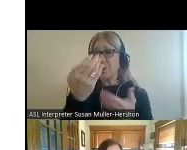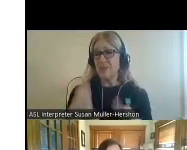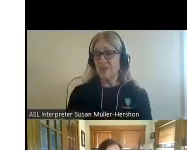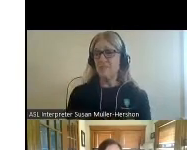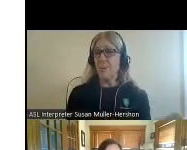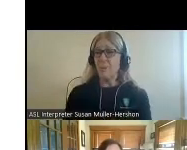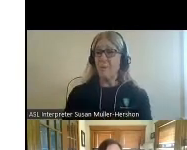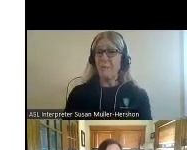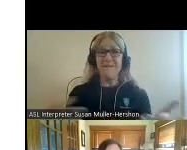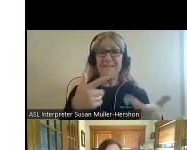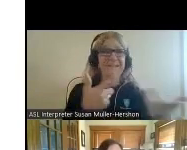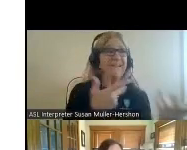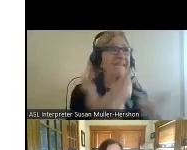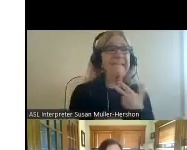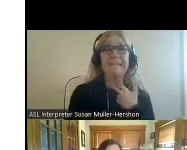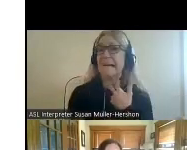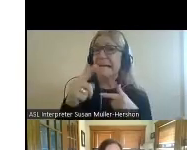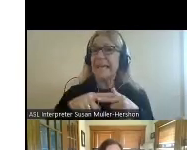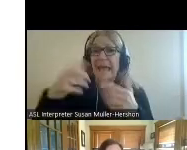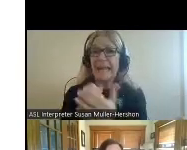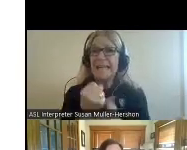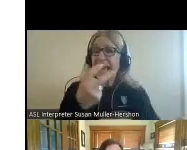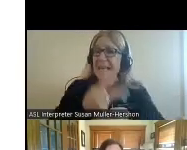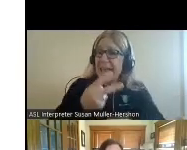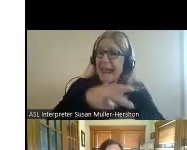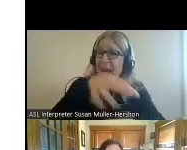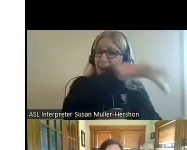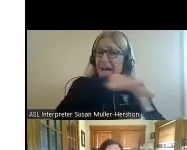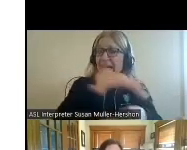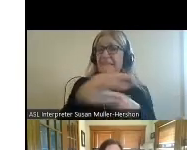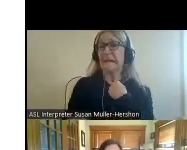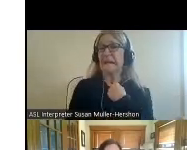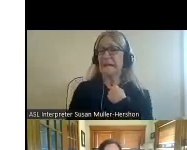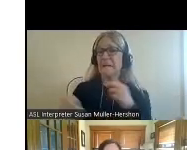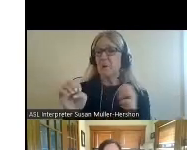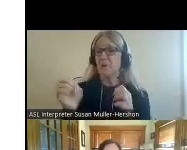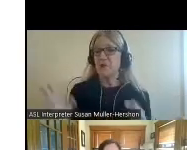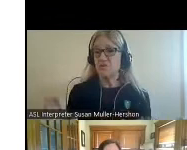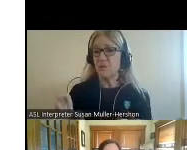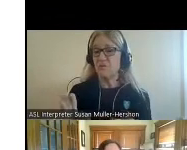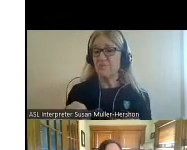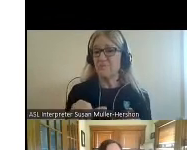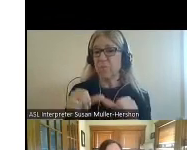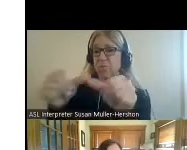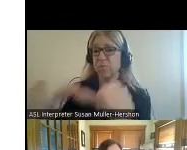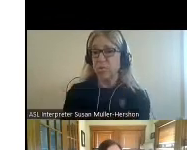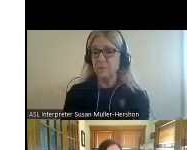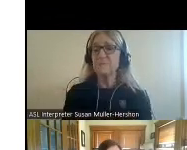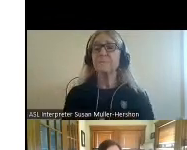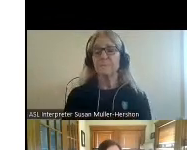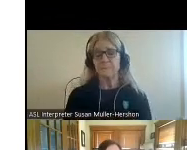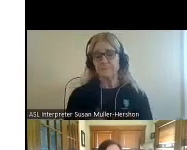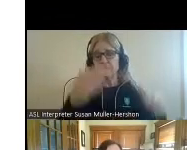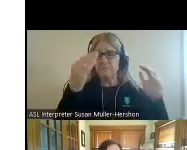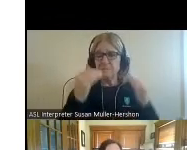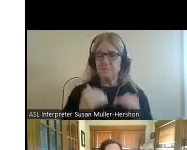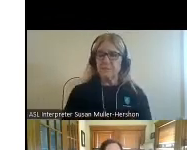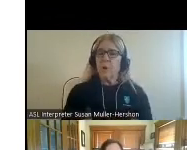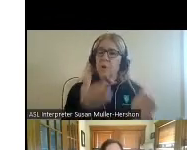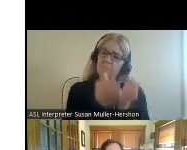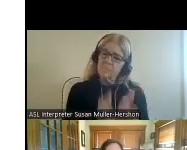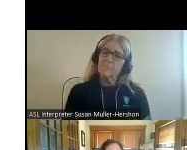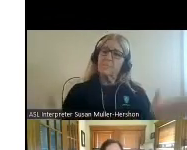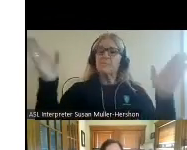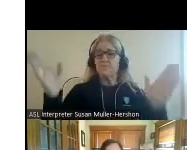ability to access care as well as sort of the overall capacity of the ER. And in terms of sort of larger societal impacts, we